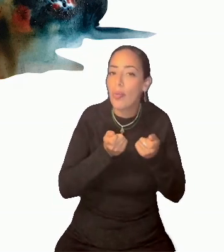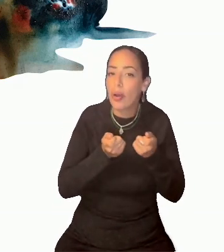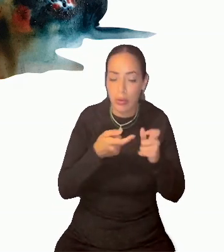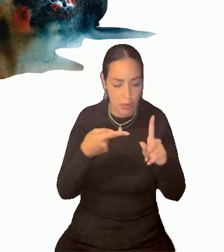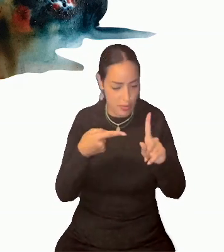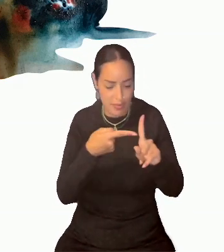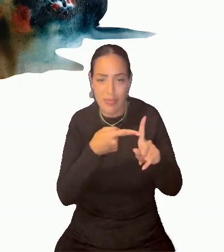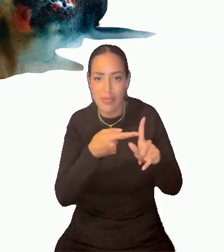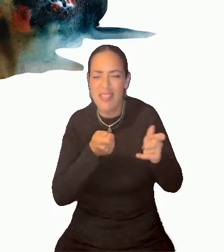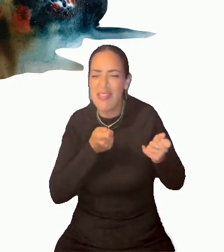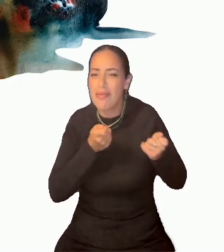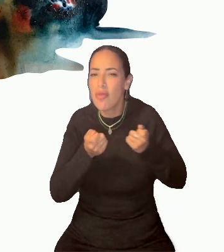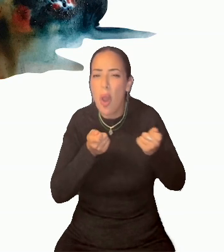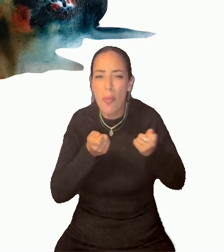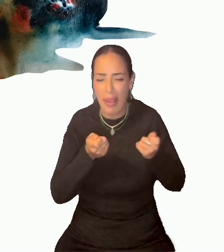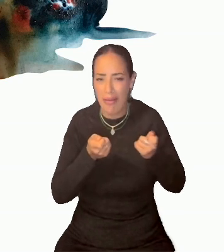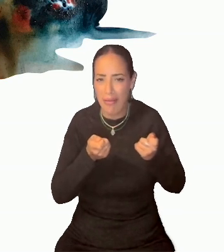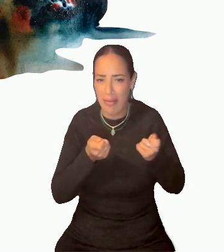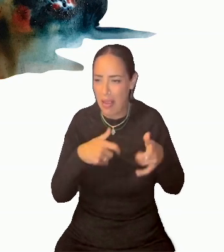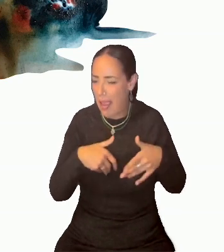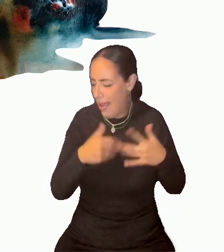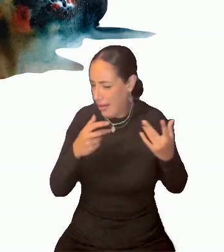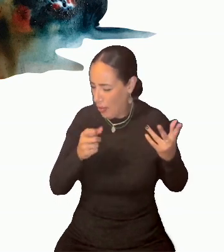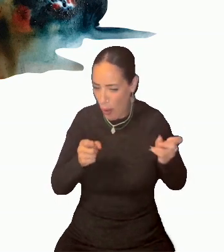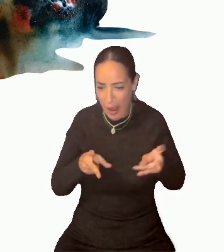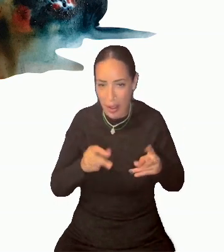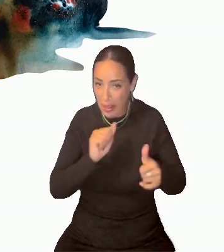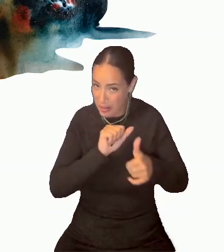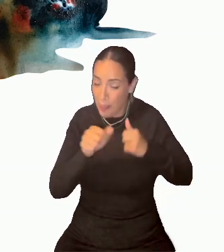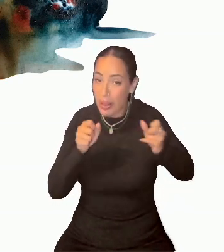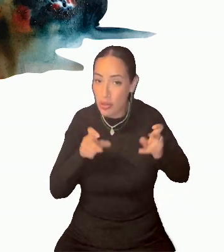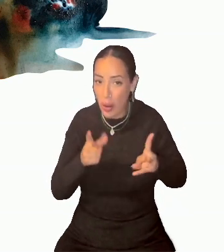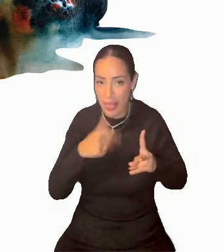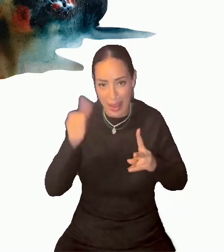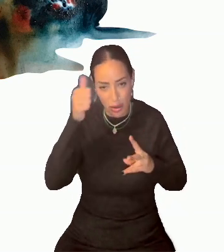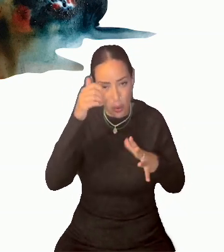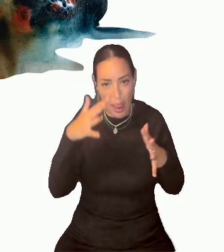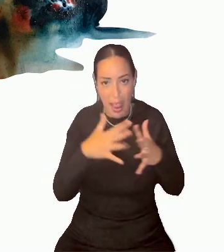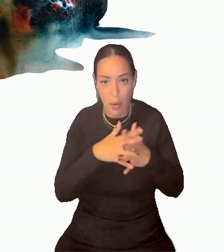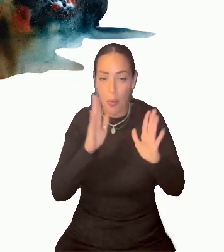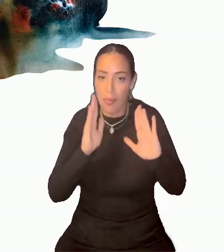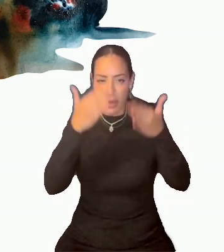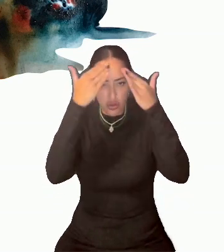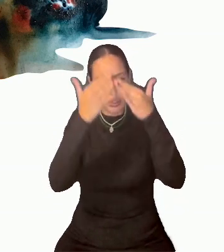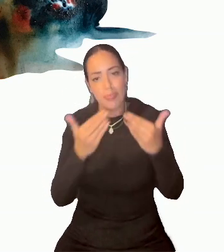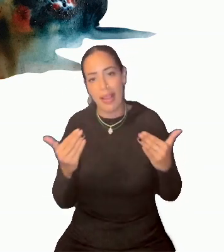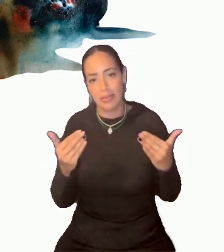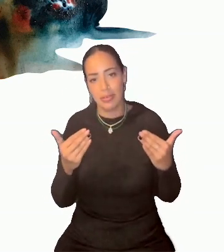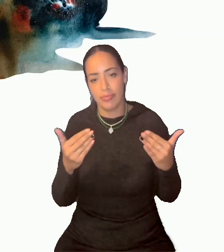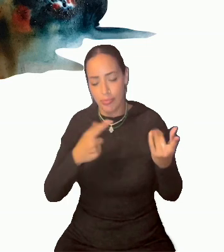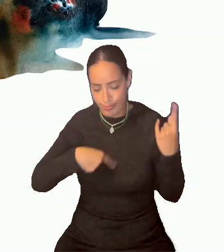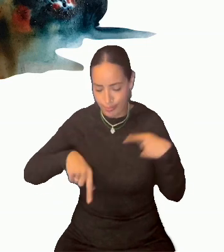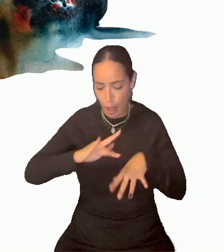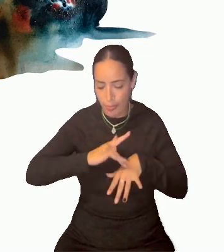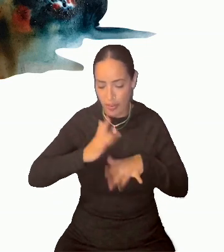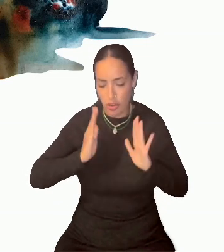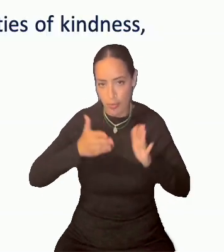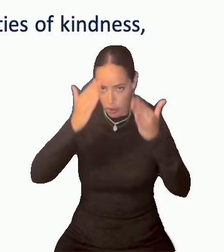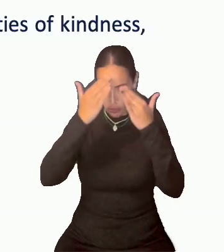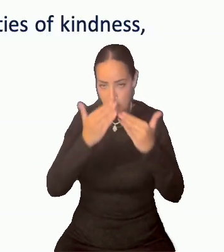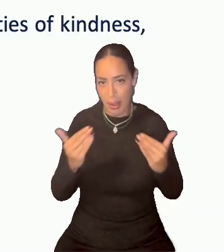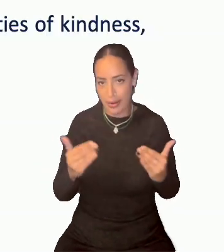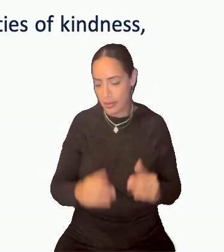somebody is coping in the best way they know how, and the respect that we must demonstrate in return for how they do this.